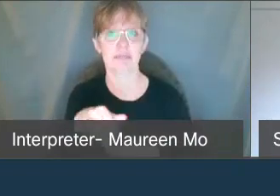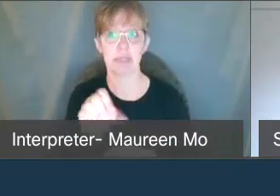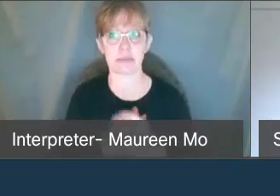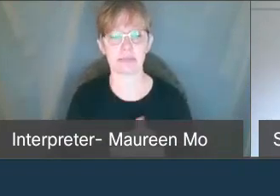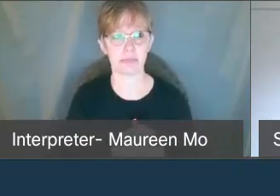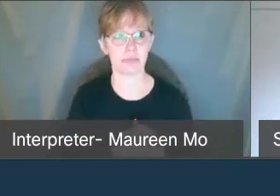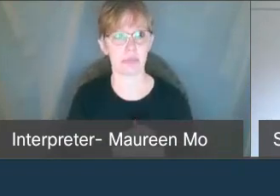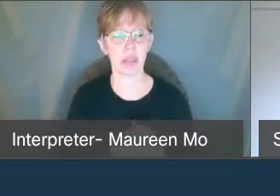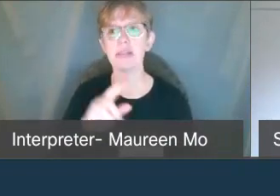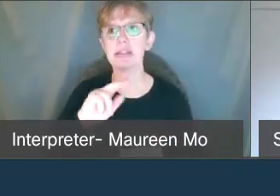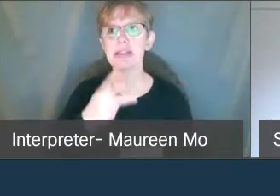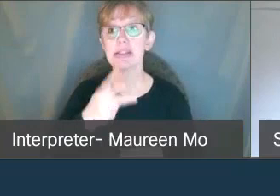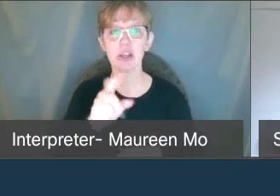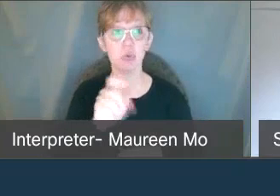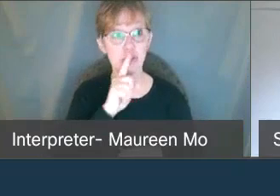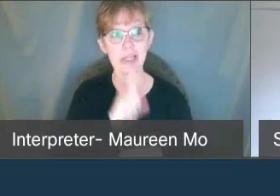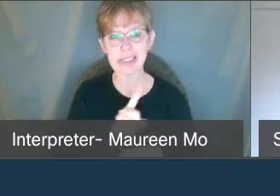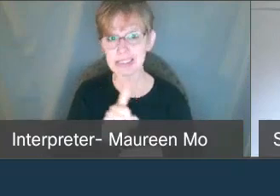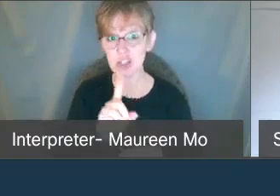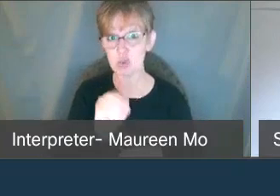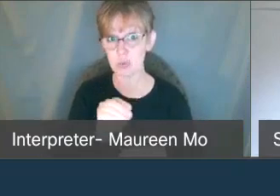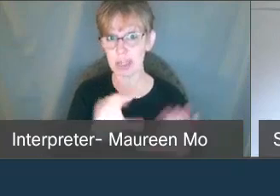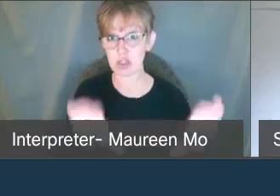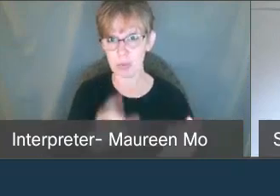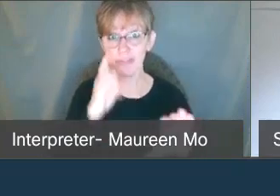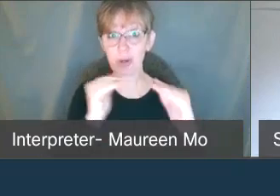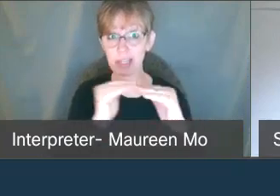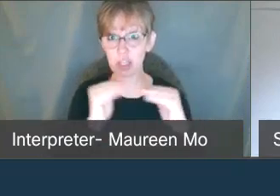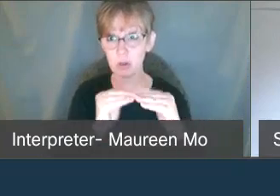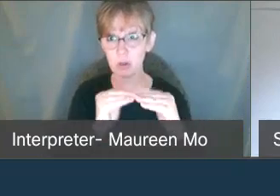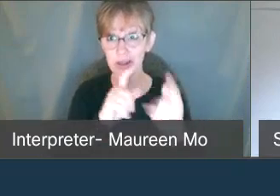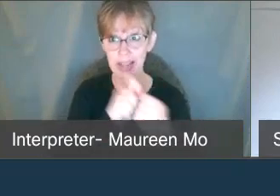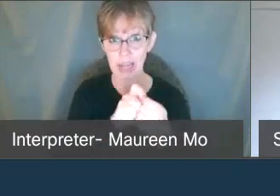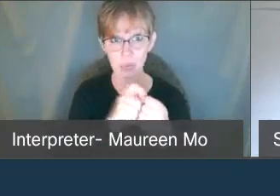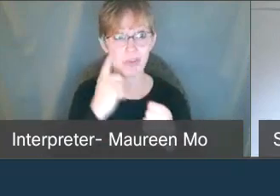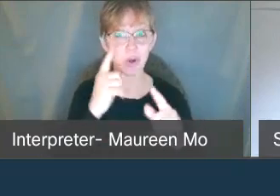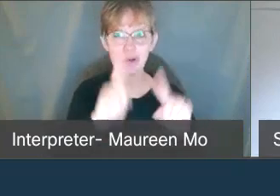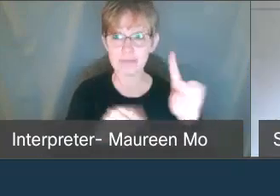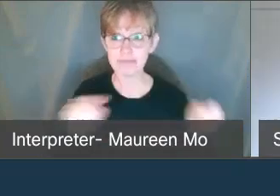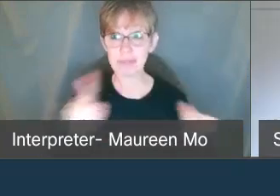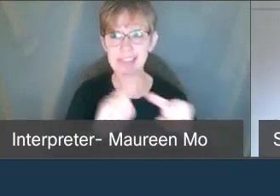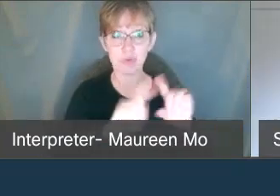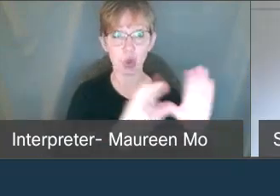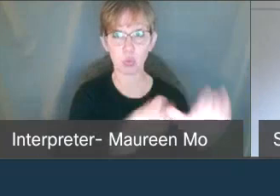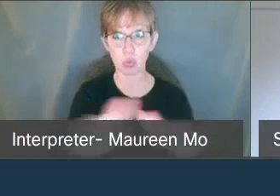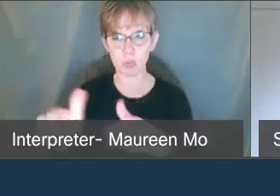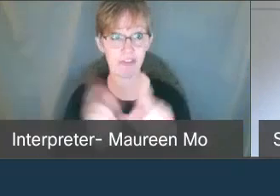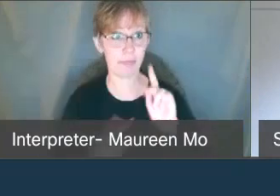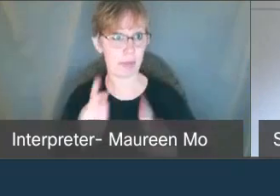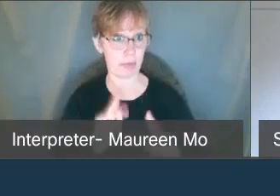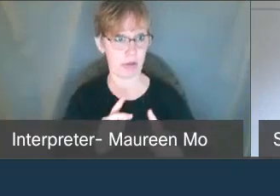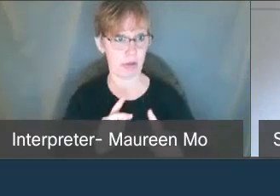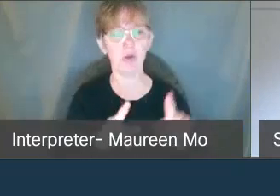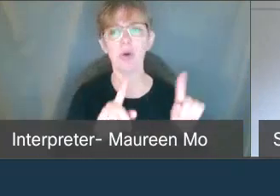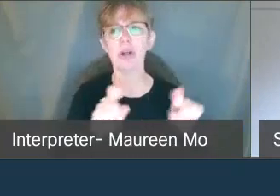do so with equal accuracy for different groups of people. And so test bias really does depend on the quality and